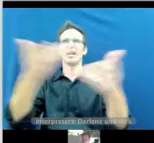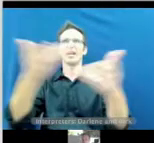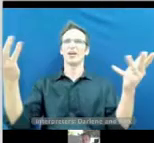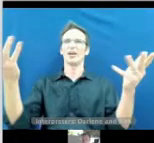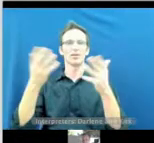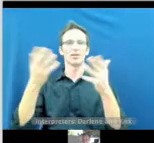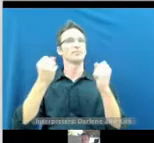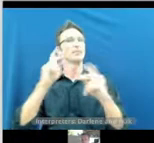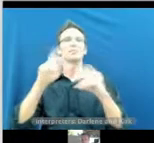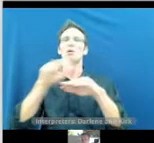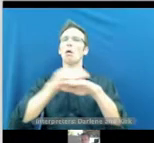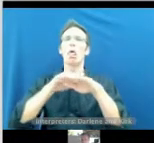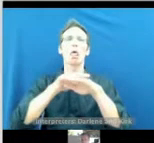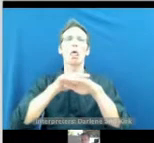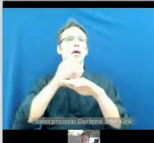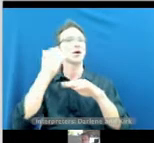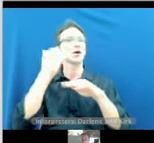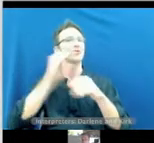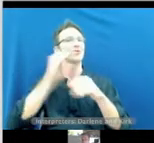in general.